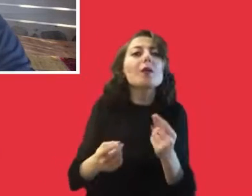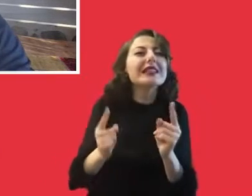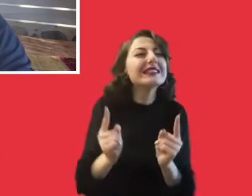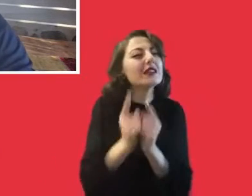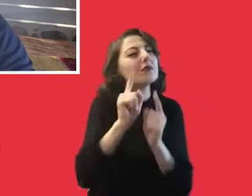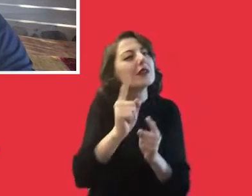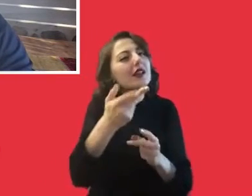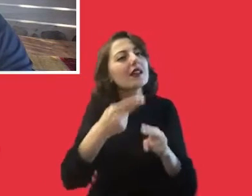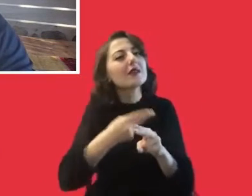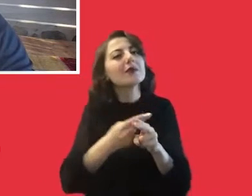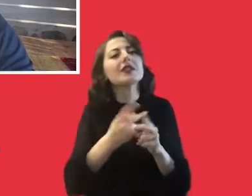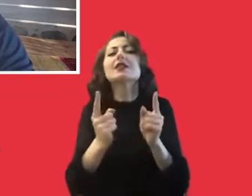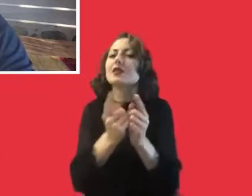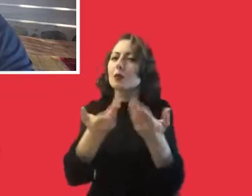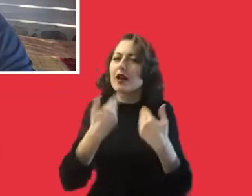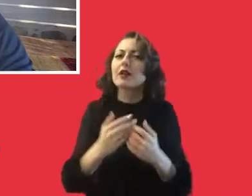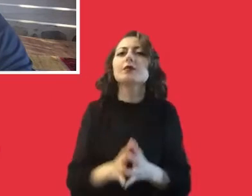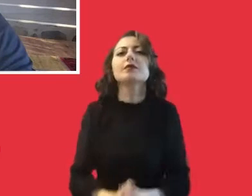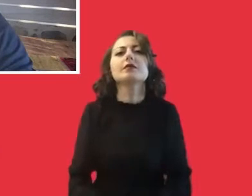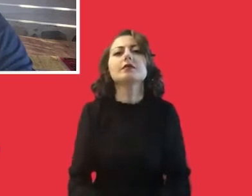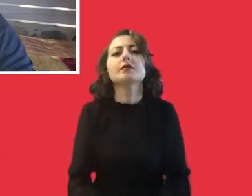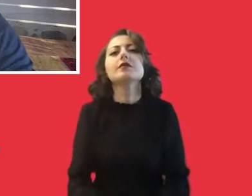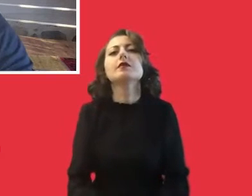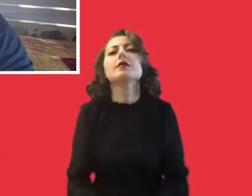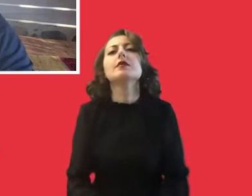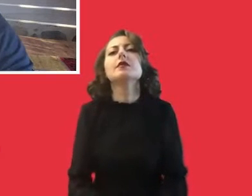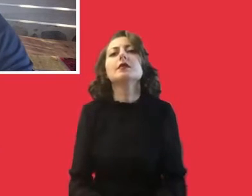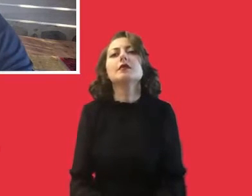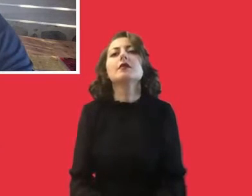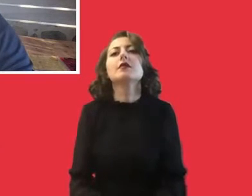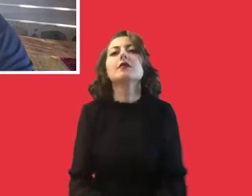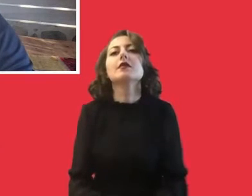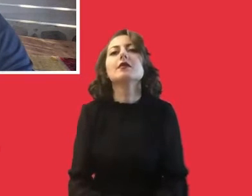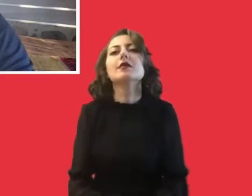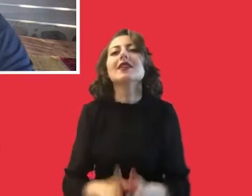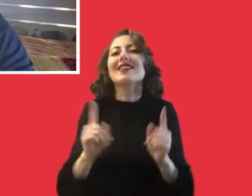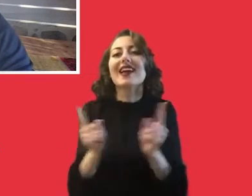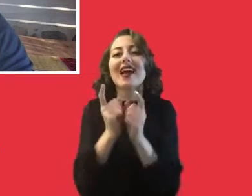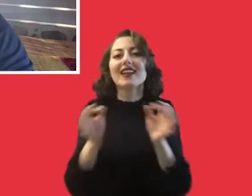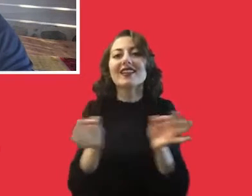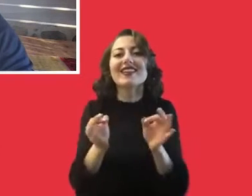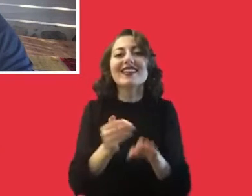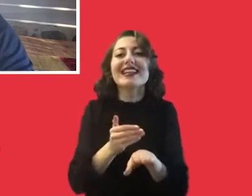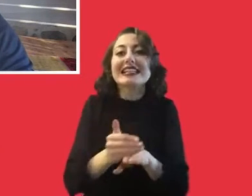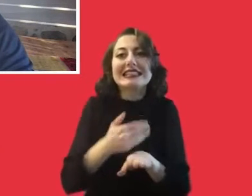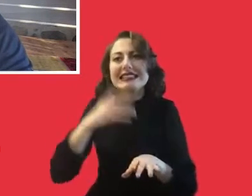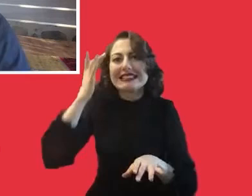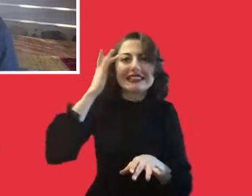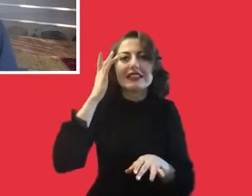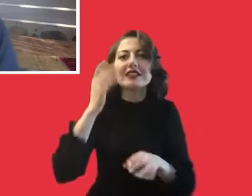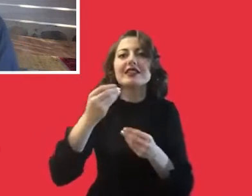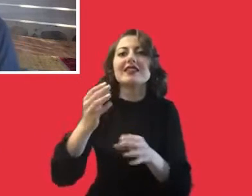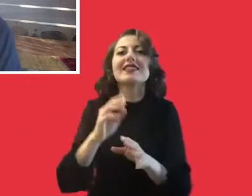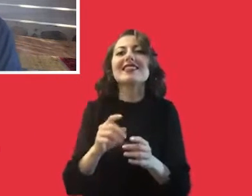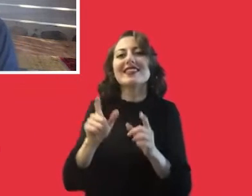the pandemic? Can you talk about this a little bit, please? Yes, of course. I speeded up a little bit because of the delay, and I